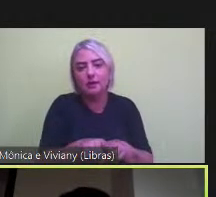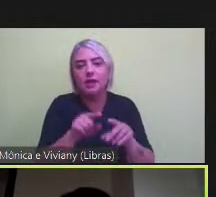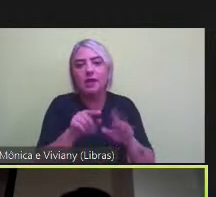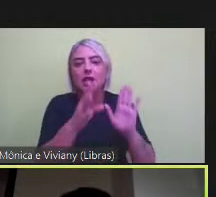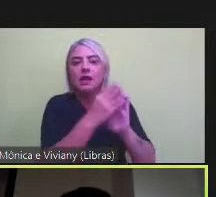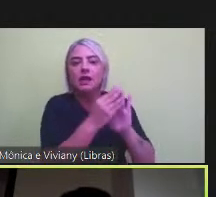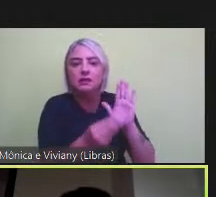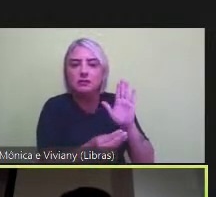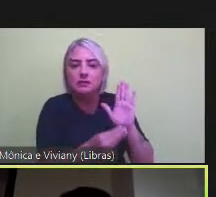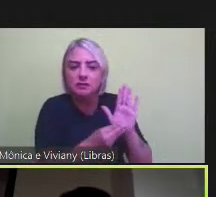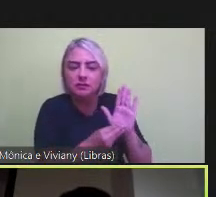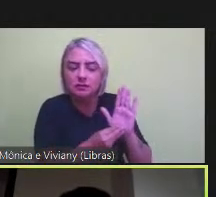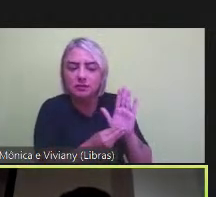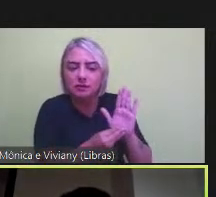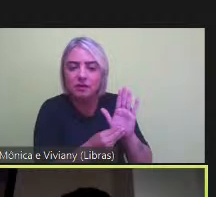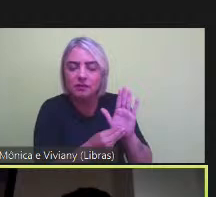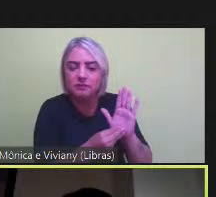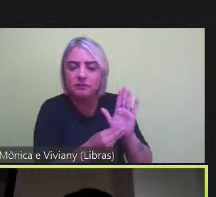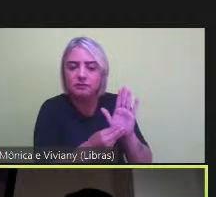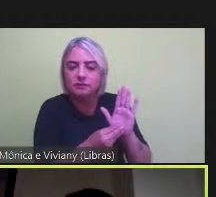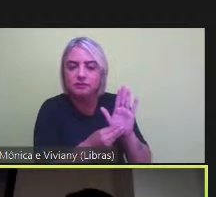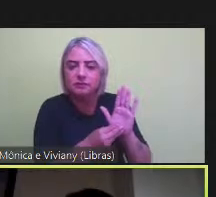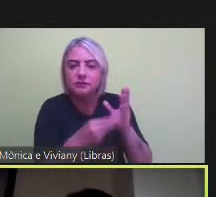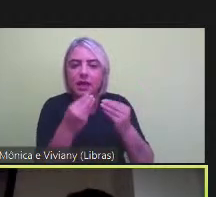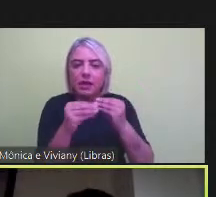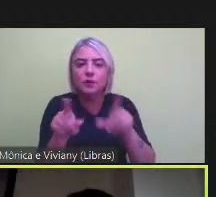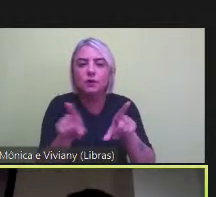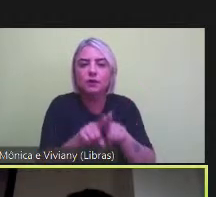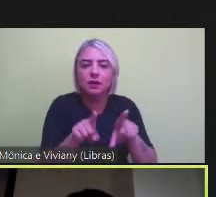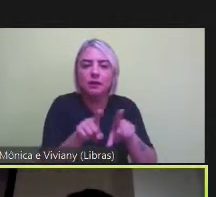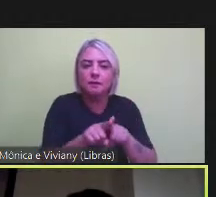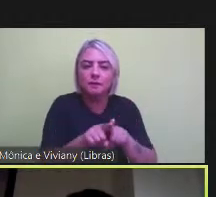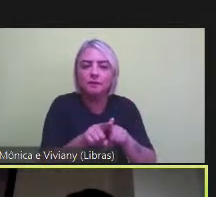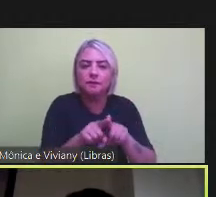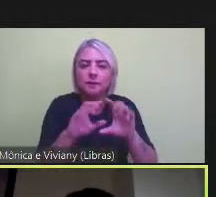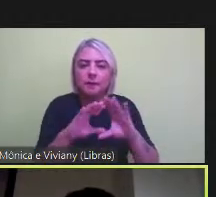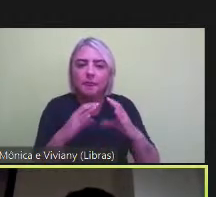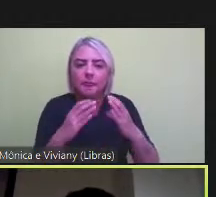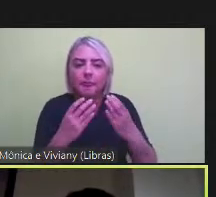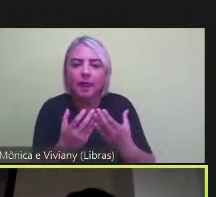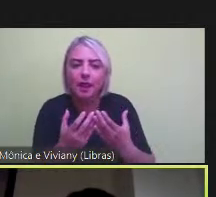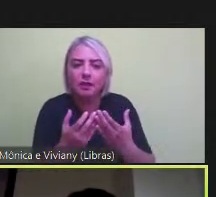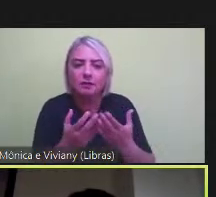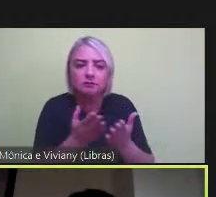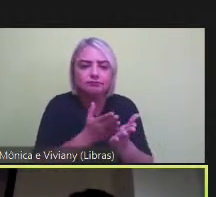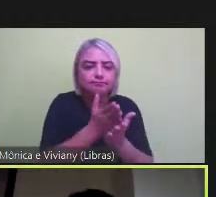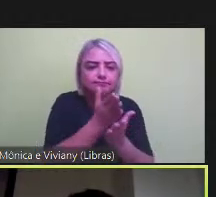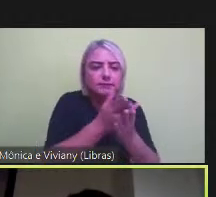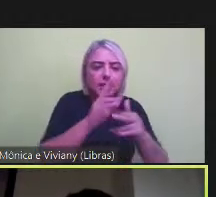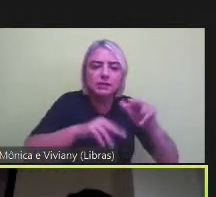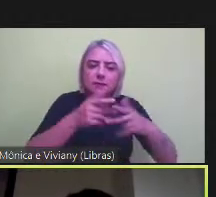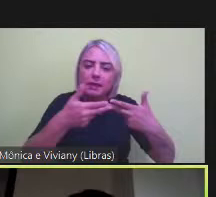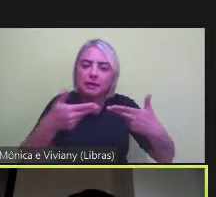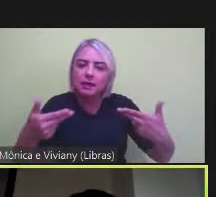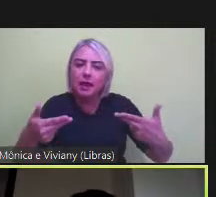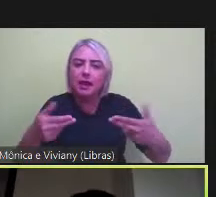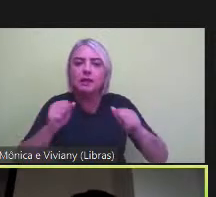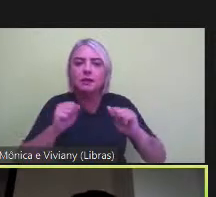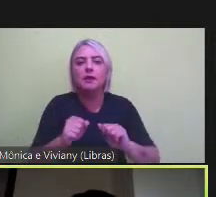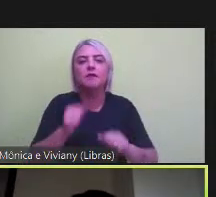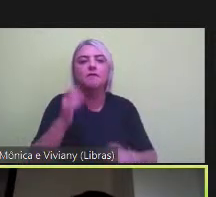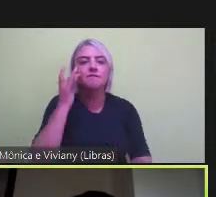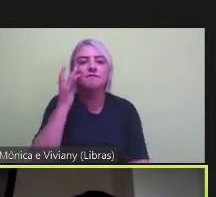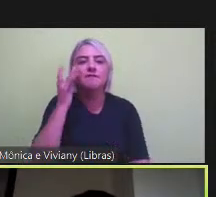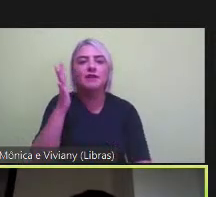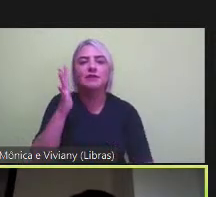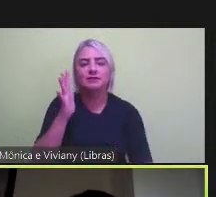this model of brief counseling includes also the jointly of materials that later